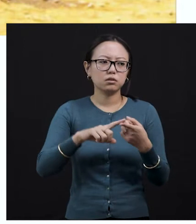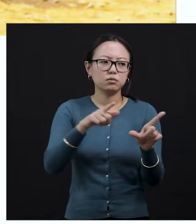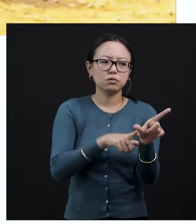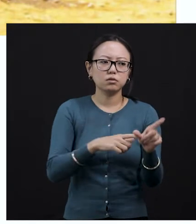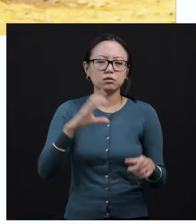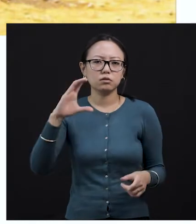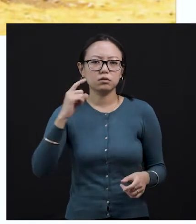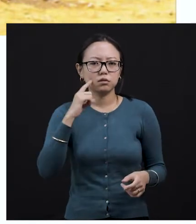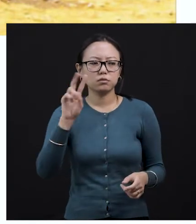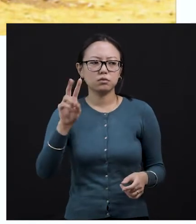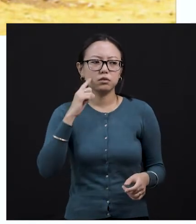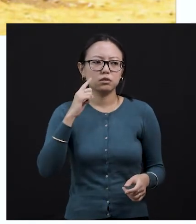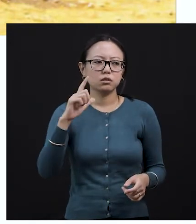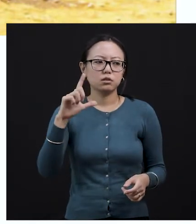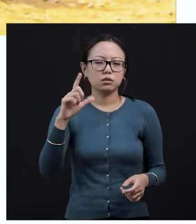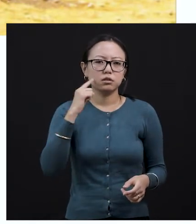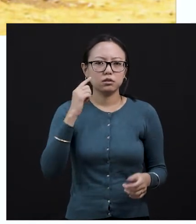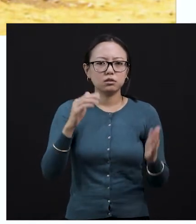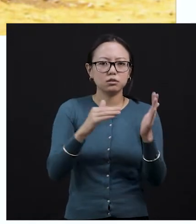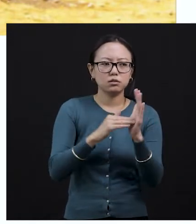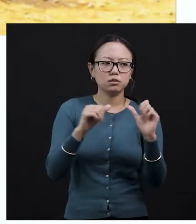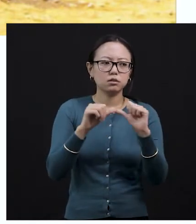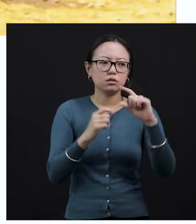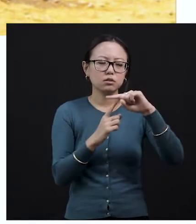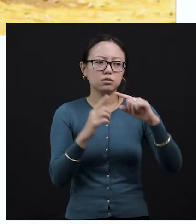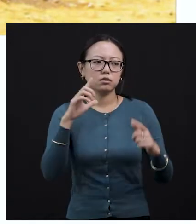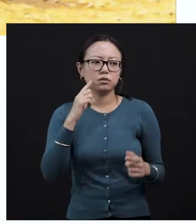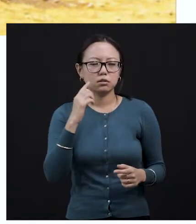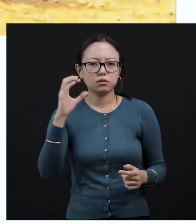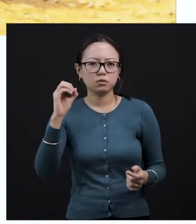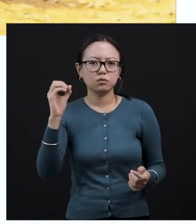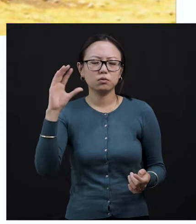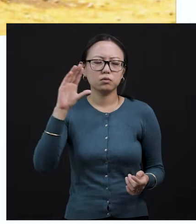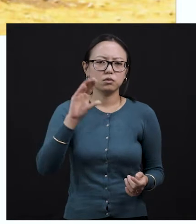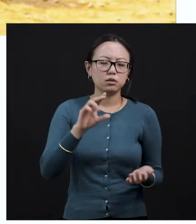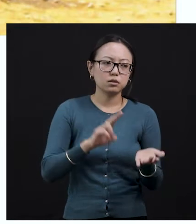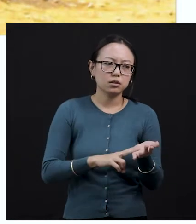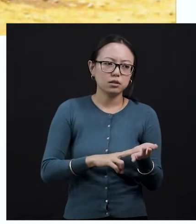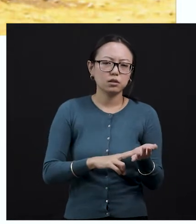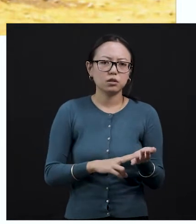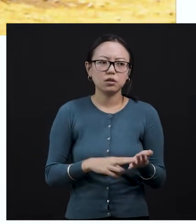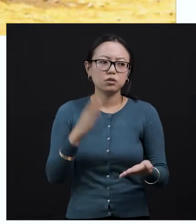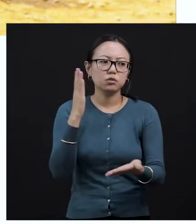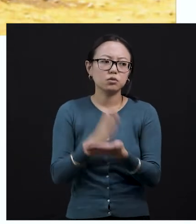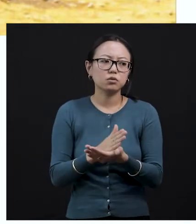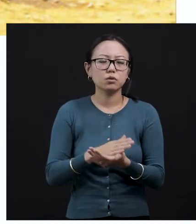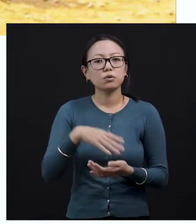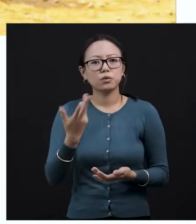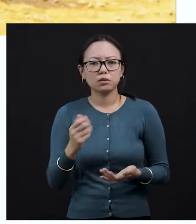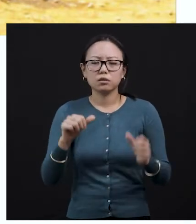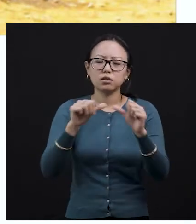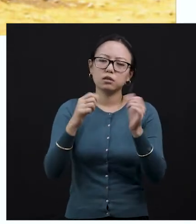this time, and there was a special script known as the Vedic Sanskrit. With that, we are able